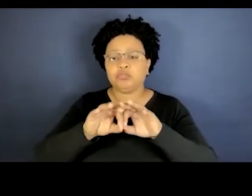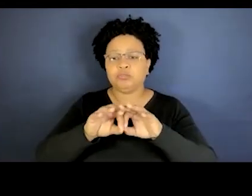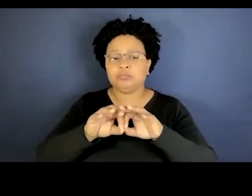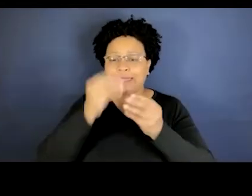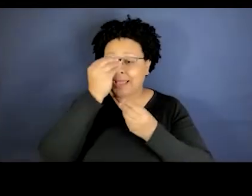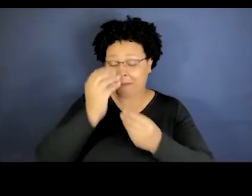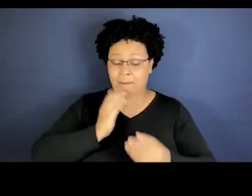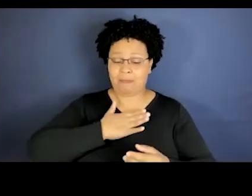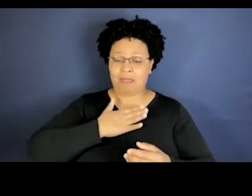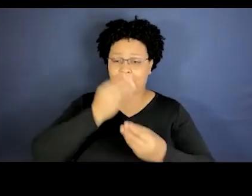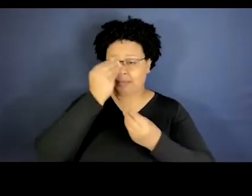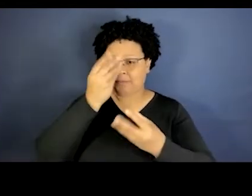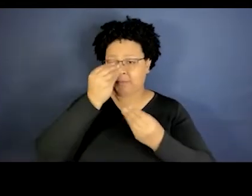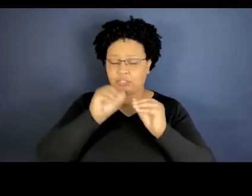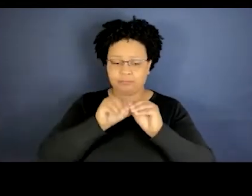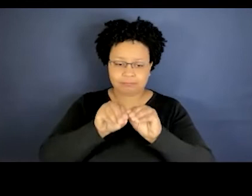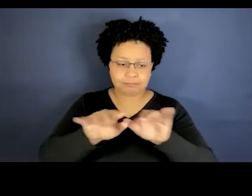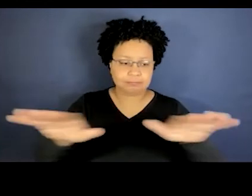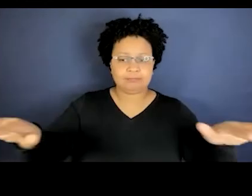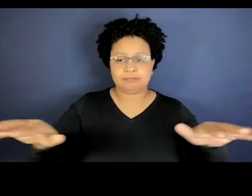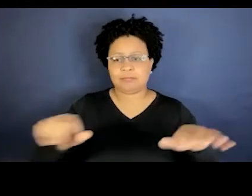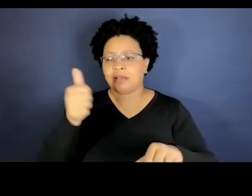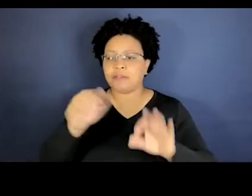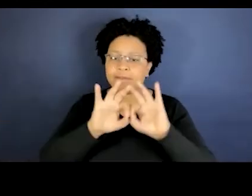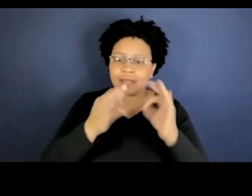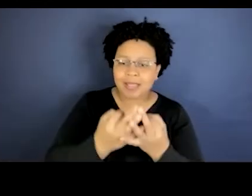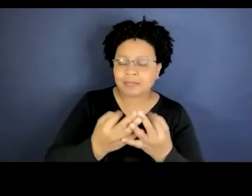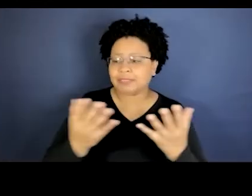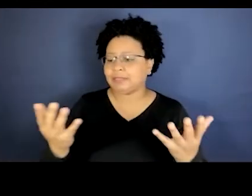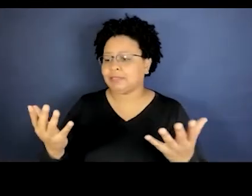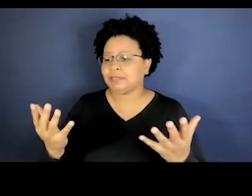for these signs and asking questions, because a lot of times